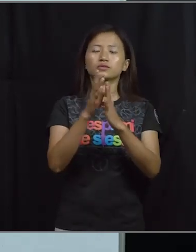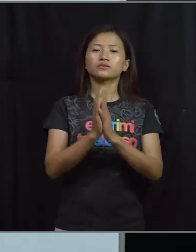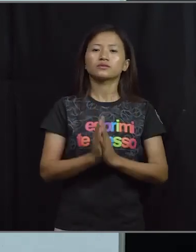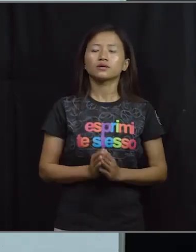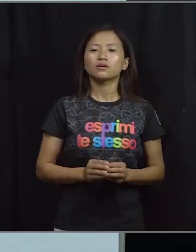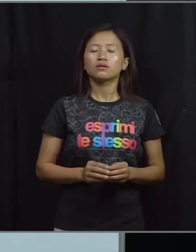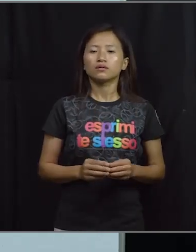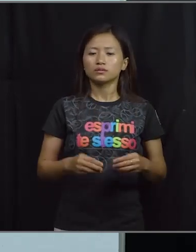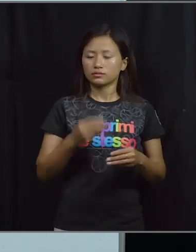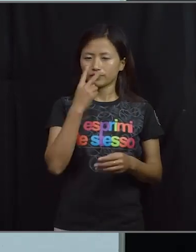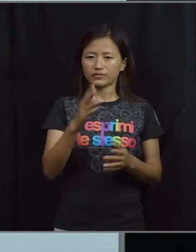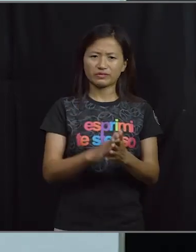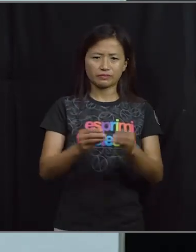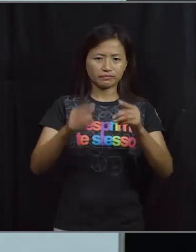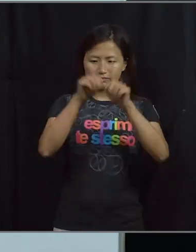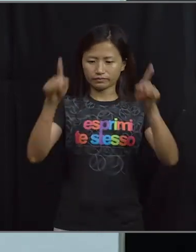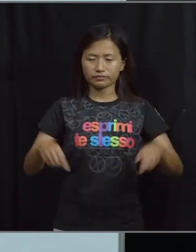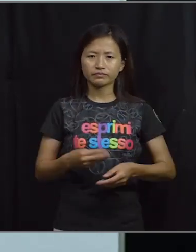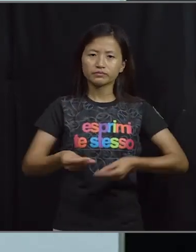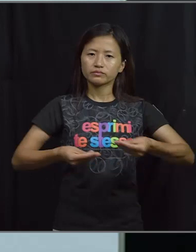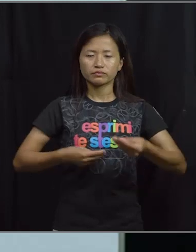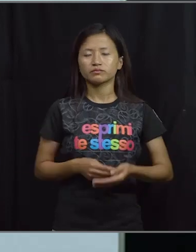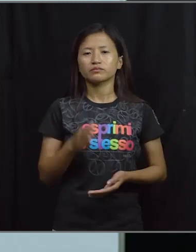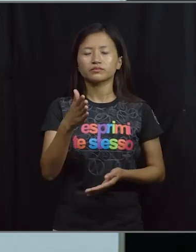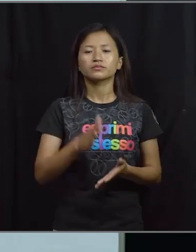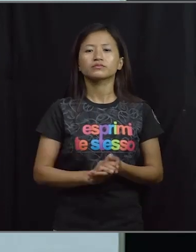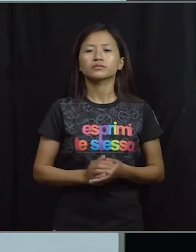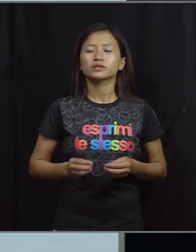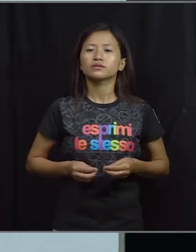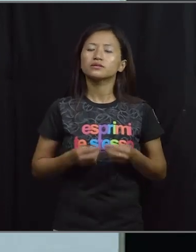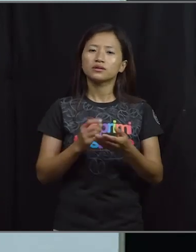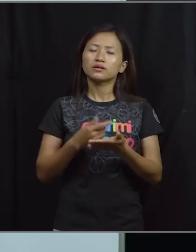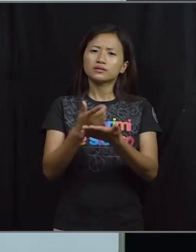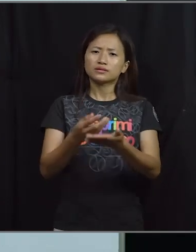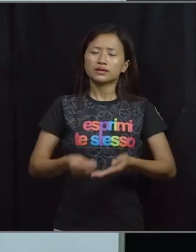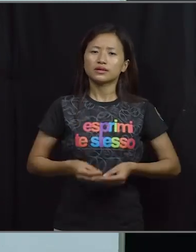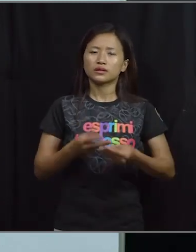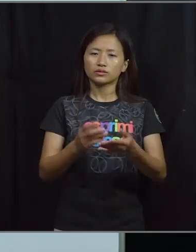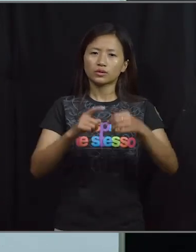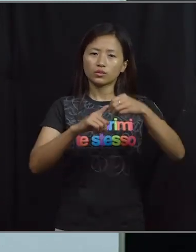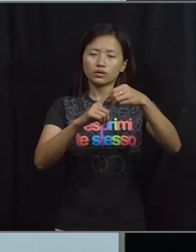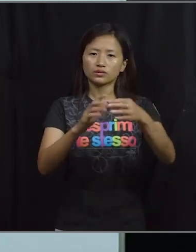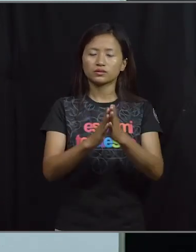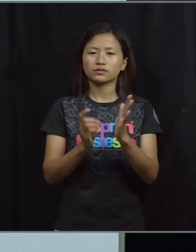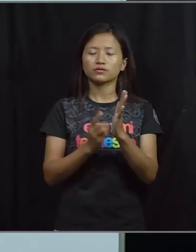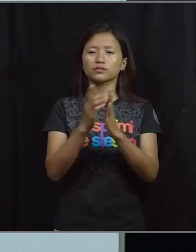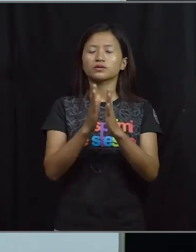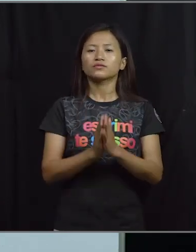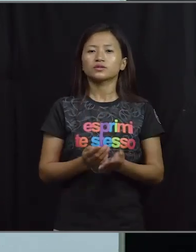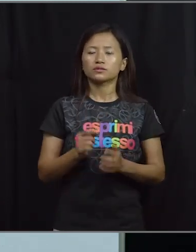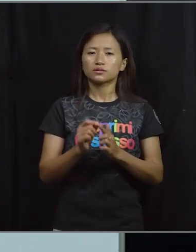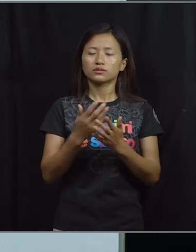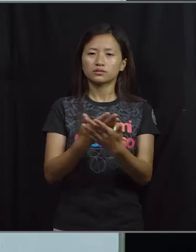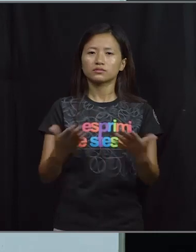do not focus on marketing. So their main focus of selling the product depends on the quality and development of the product, and they're